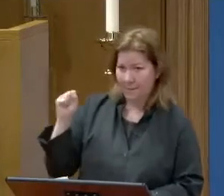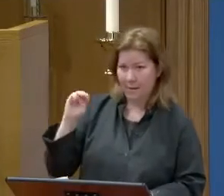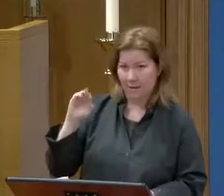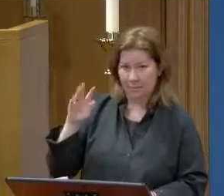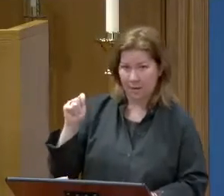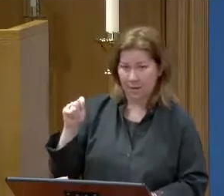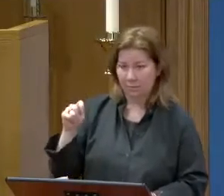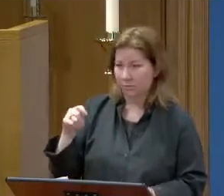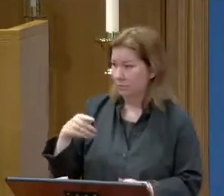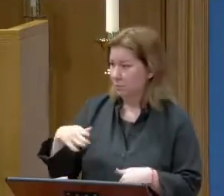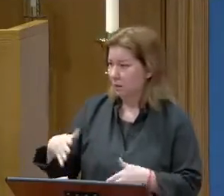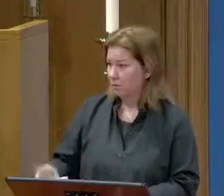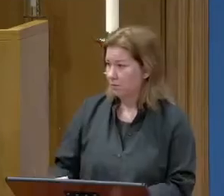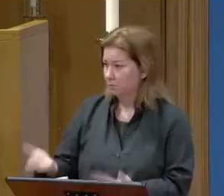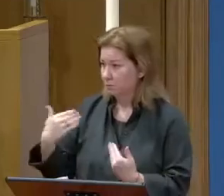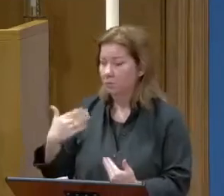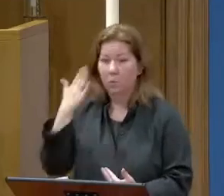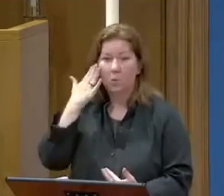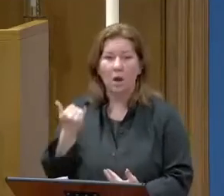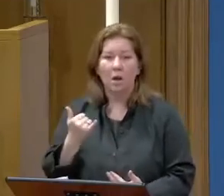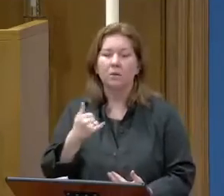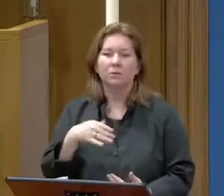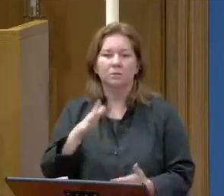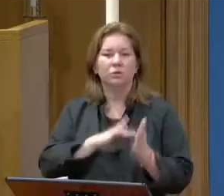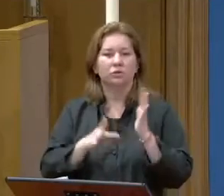walk because Jesus said so.